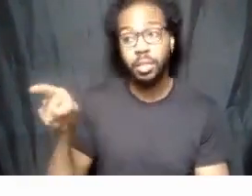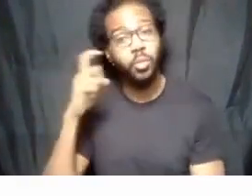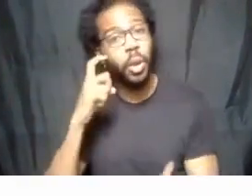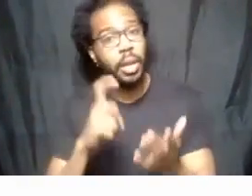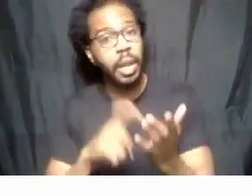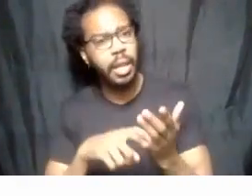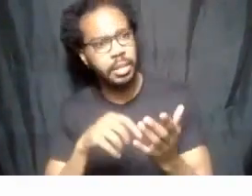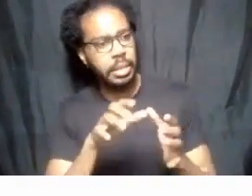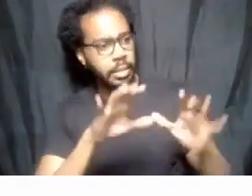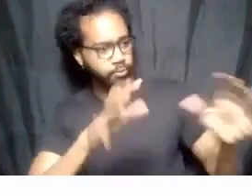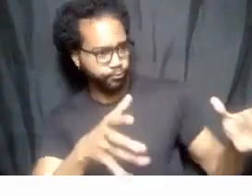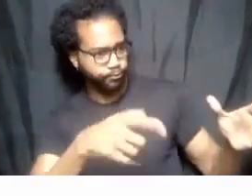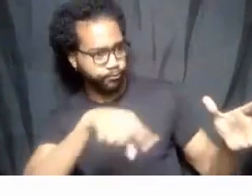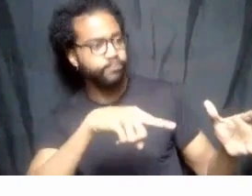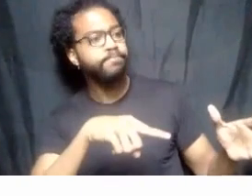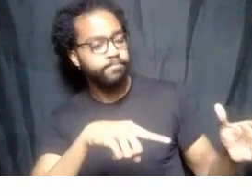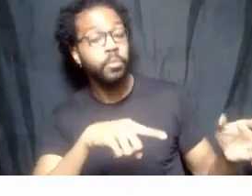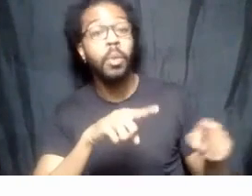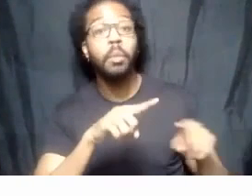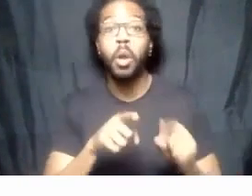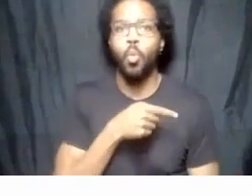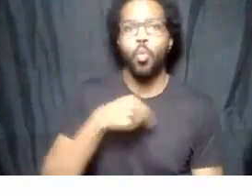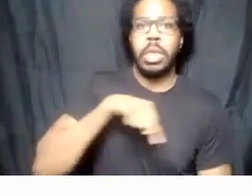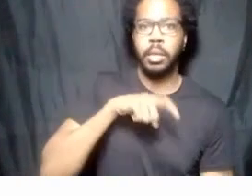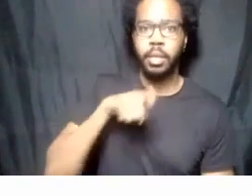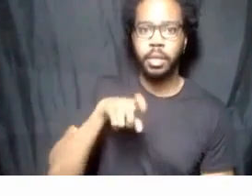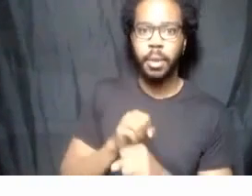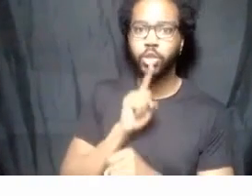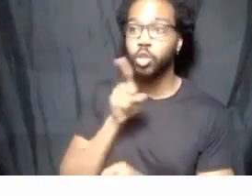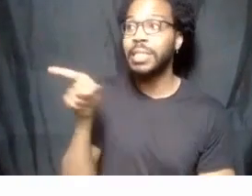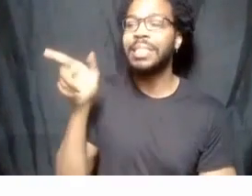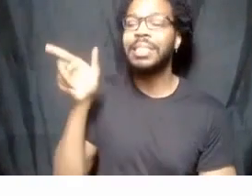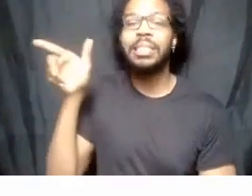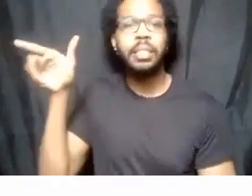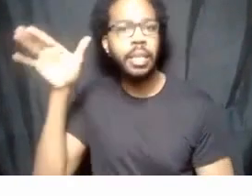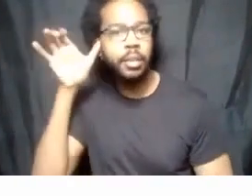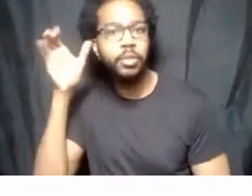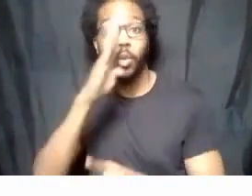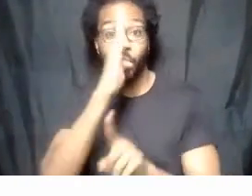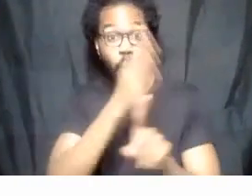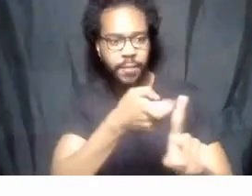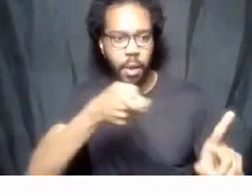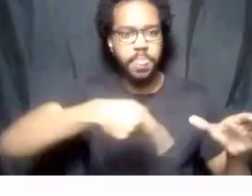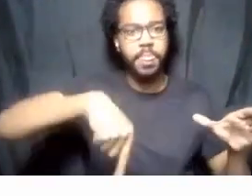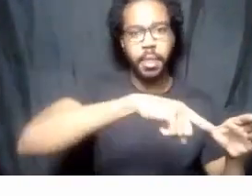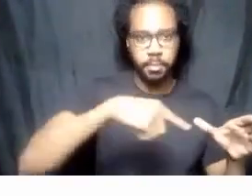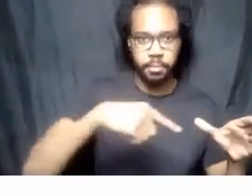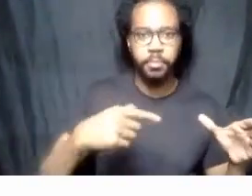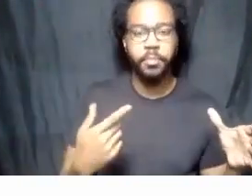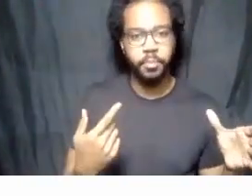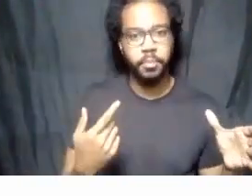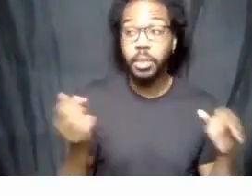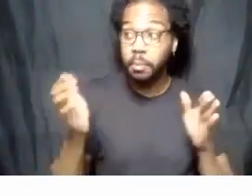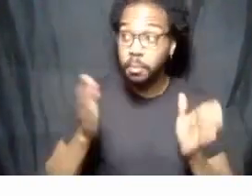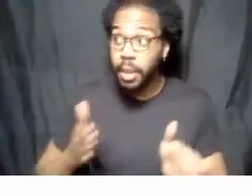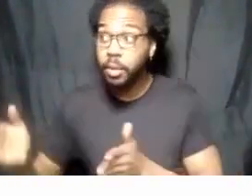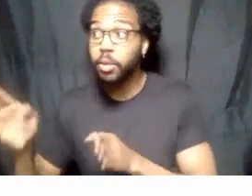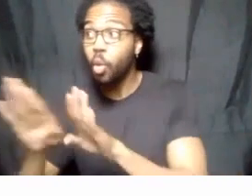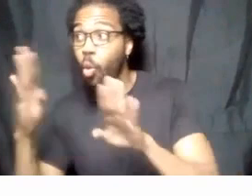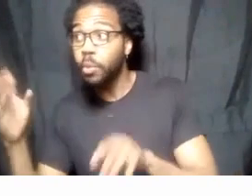this population, but we need to make sure that she hears directly from this population as the plans for reopening DC